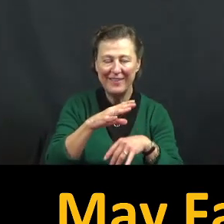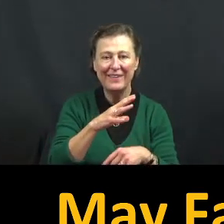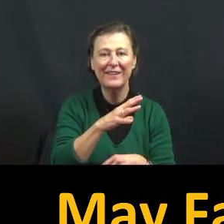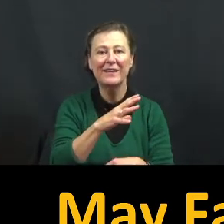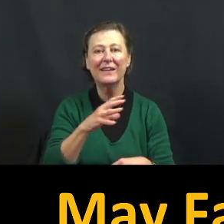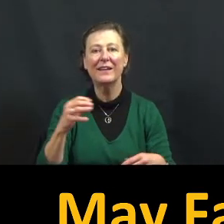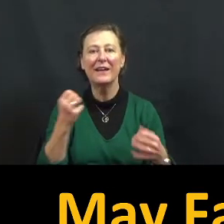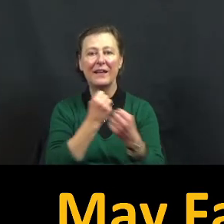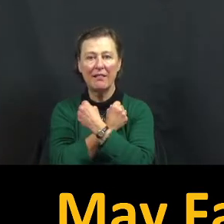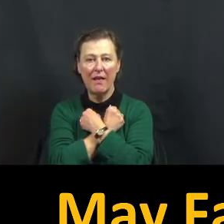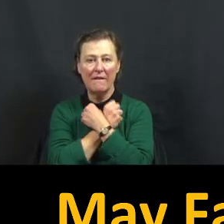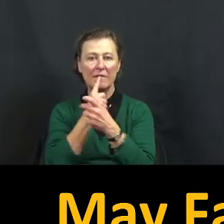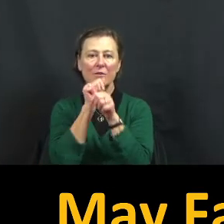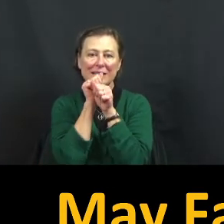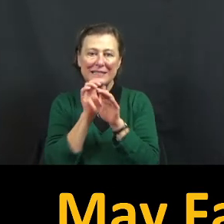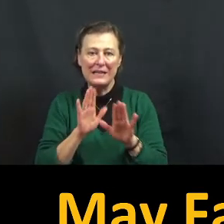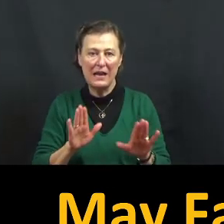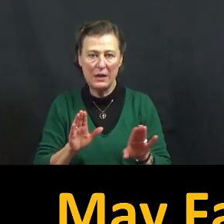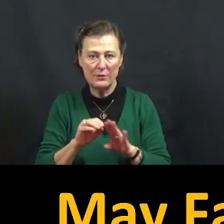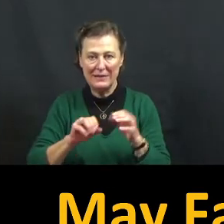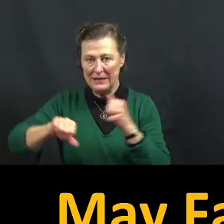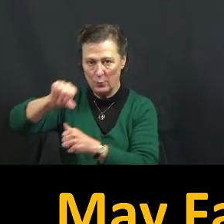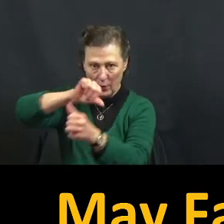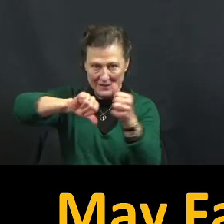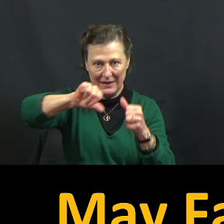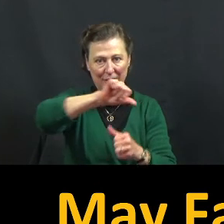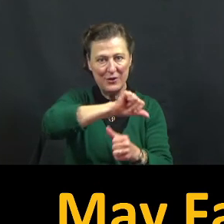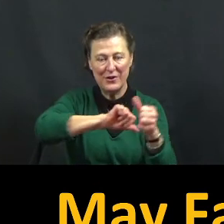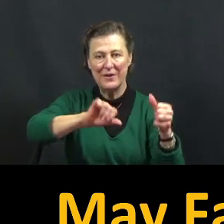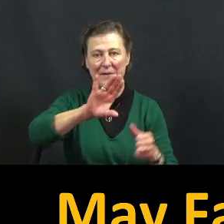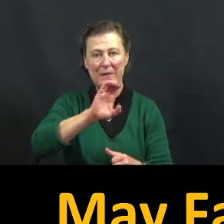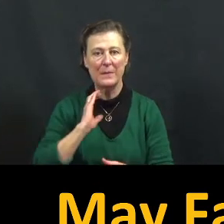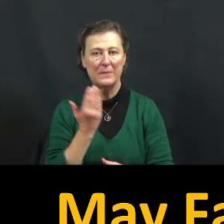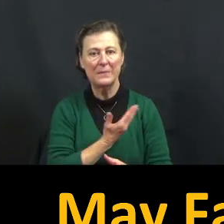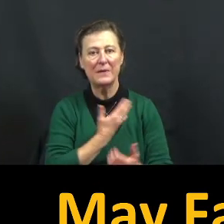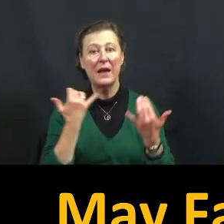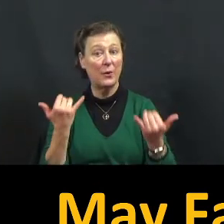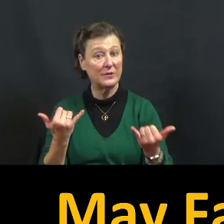earth, and love for the sacred in one another